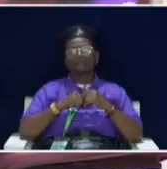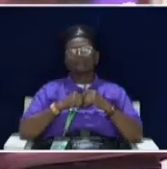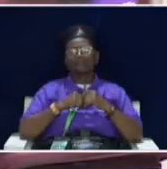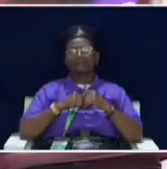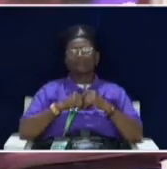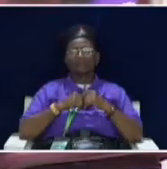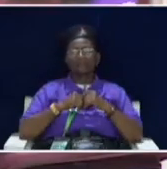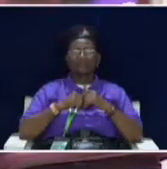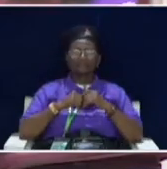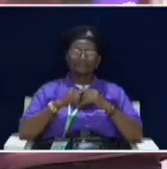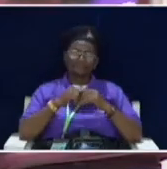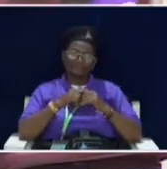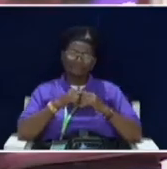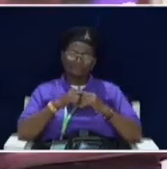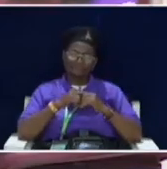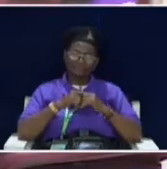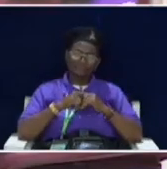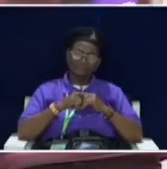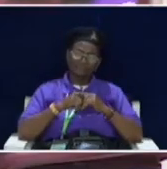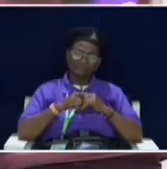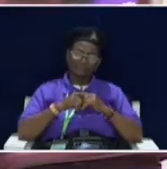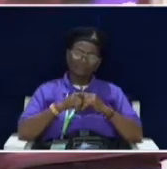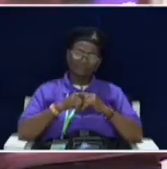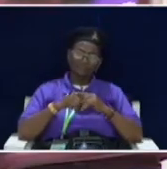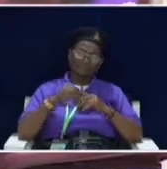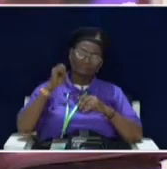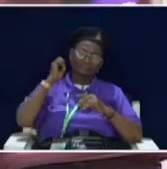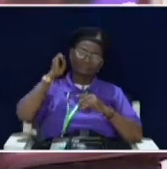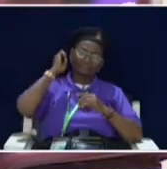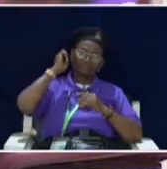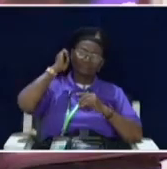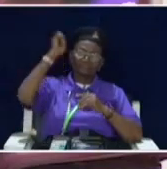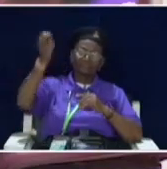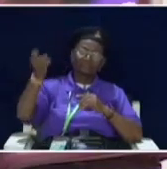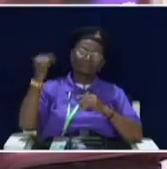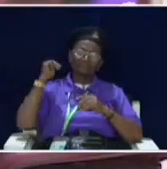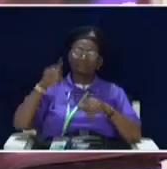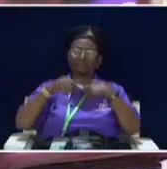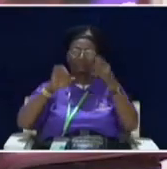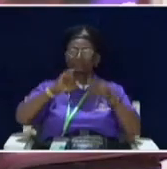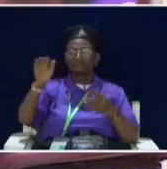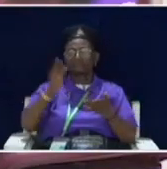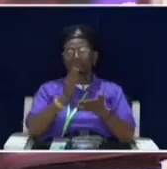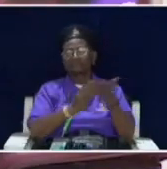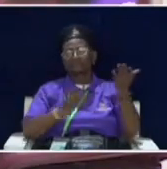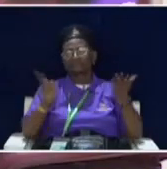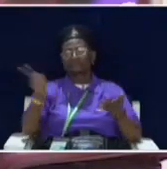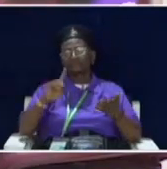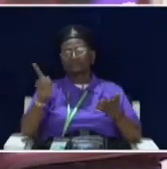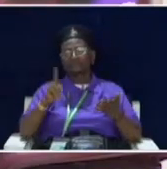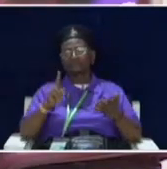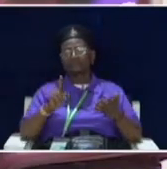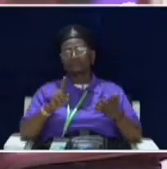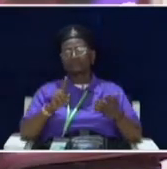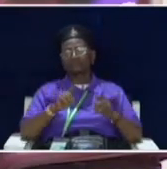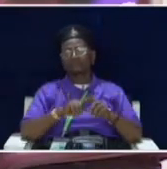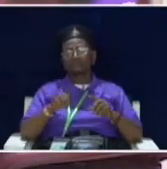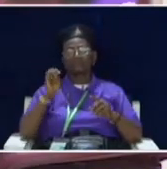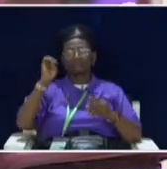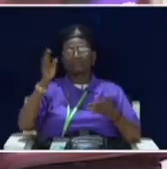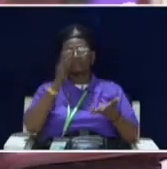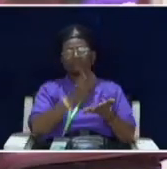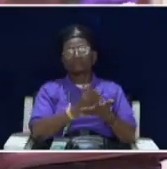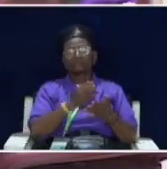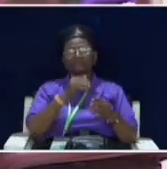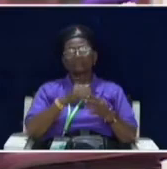lo. It was going somewhere. O nlo sibi kan ni. But he stopped in front of their